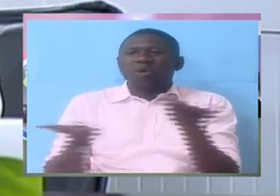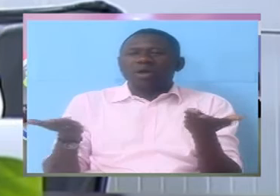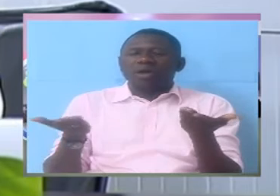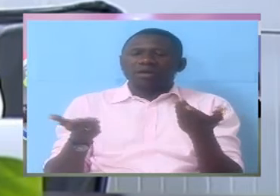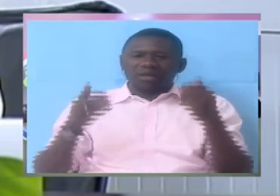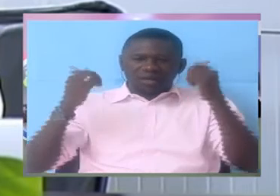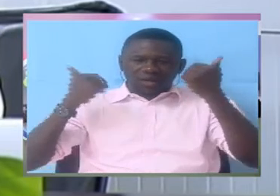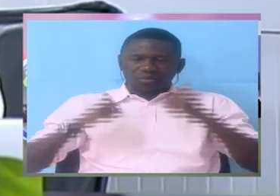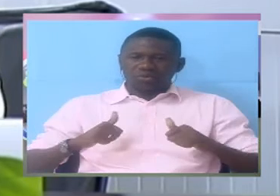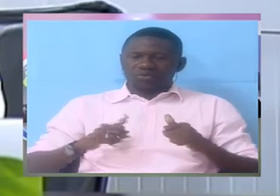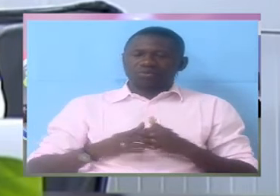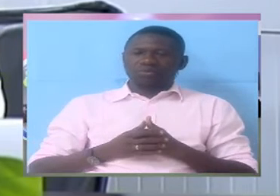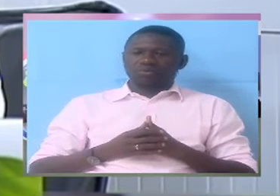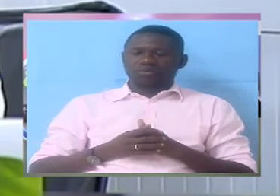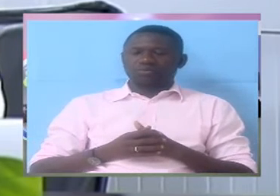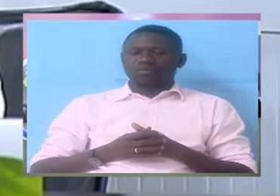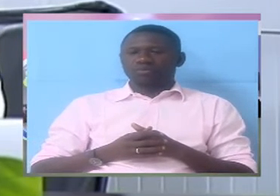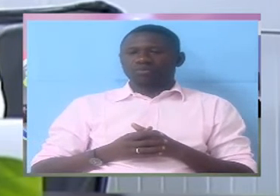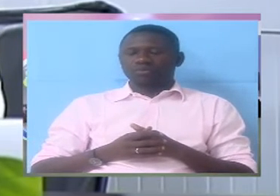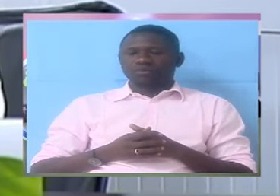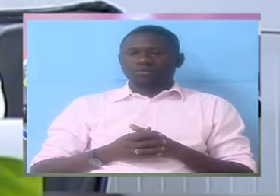was.